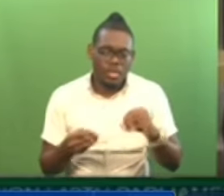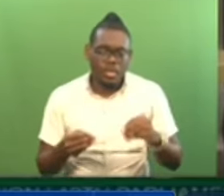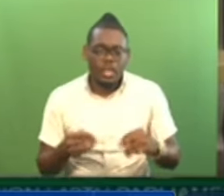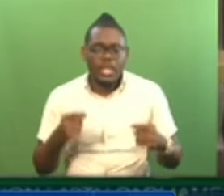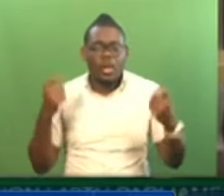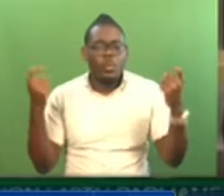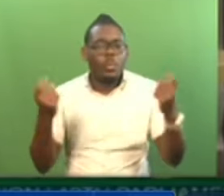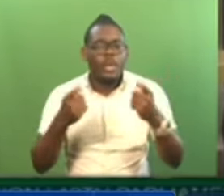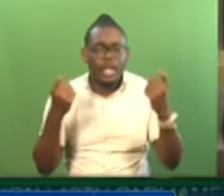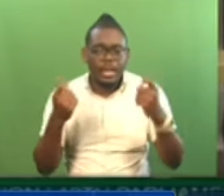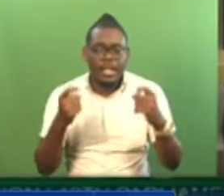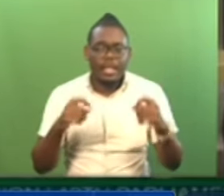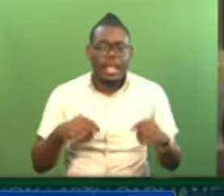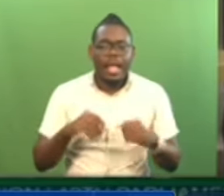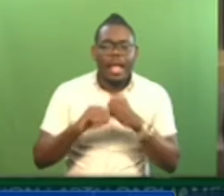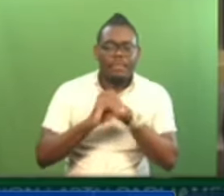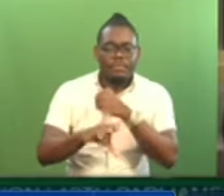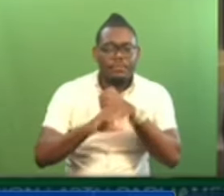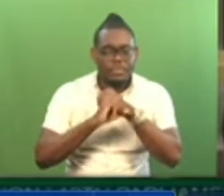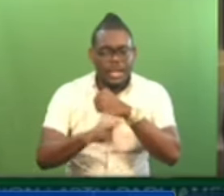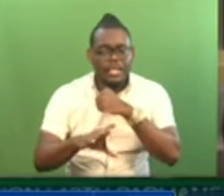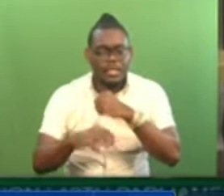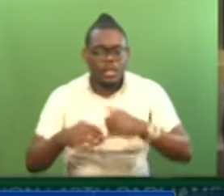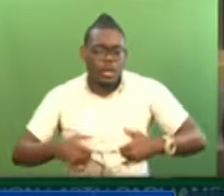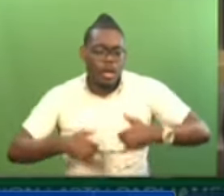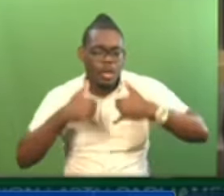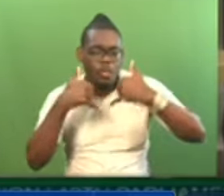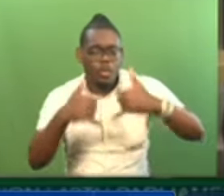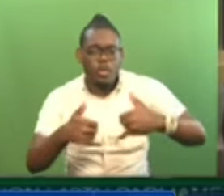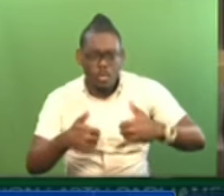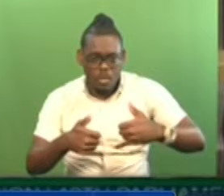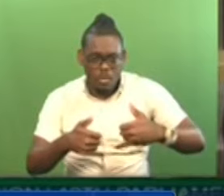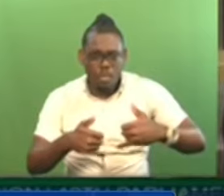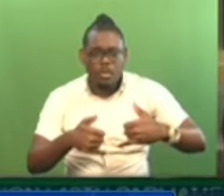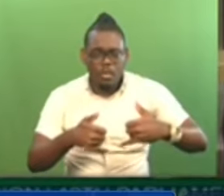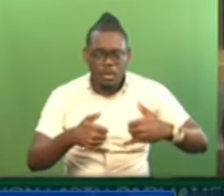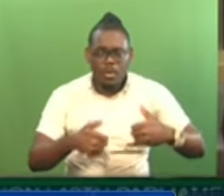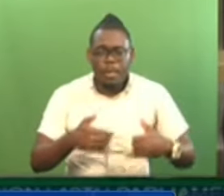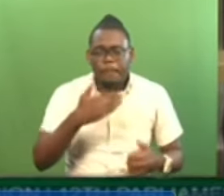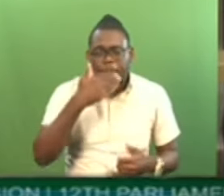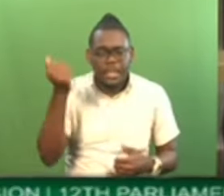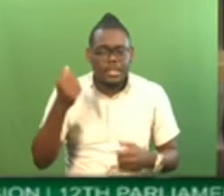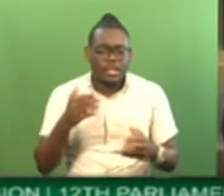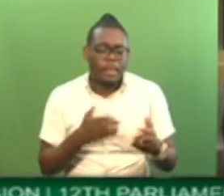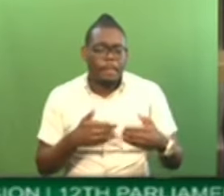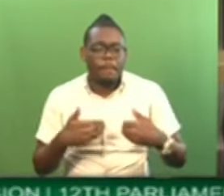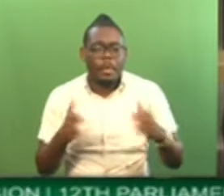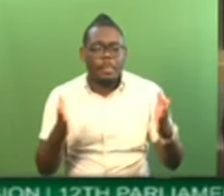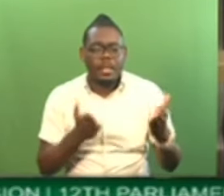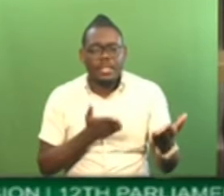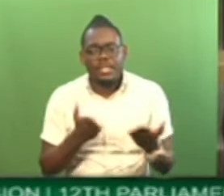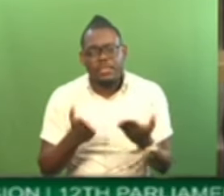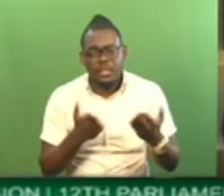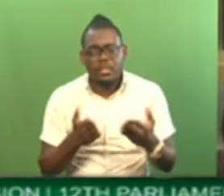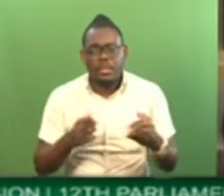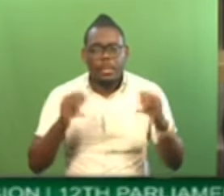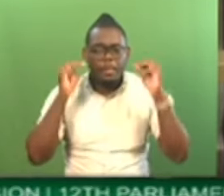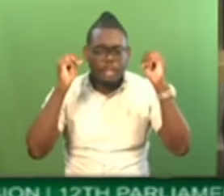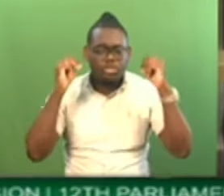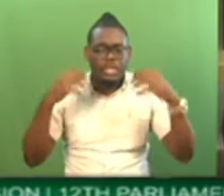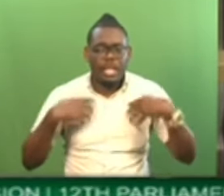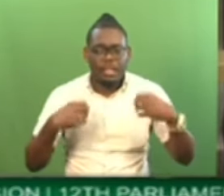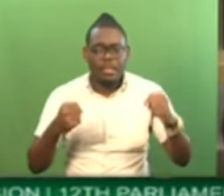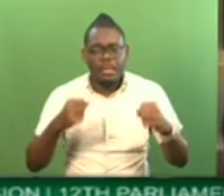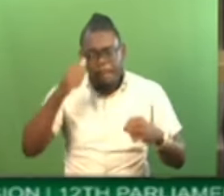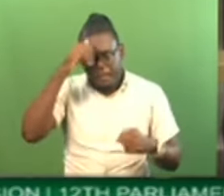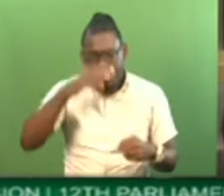Advertising Award, Minister of Health, you'll be happy to hear this. Advertising Award, Best Public Service Spot, Ministry of Health, Men's Health